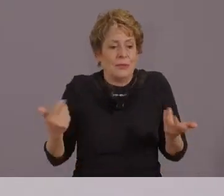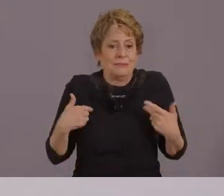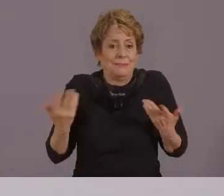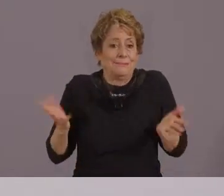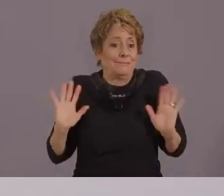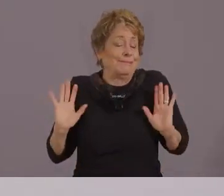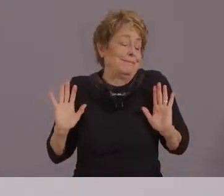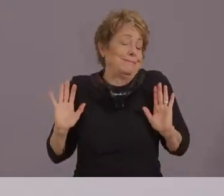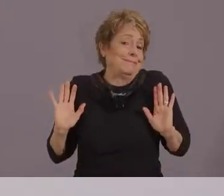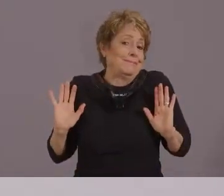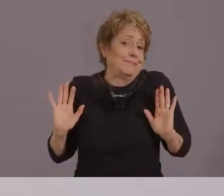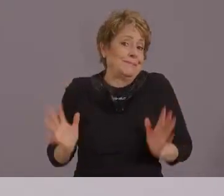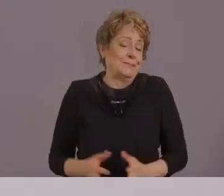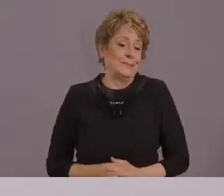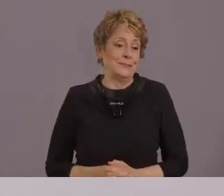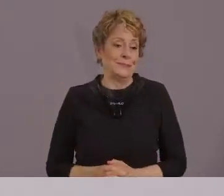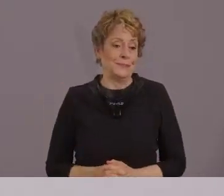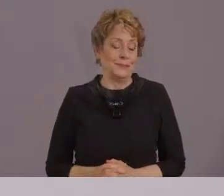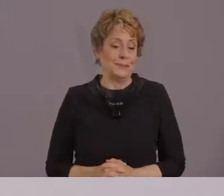as